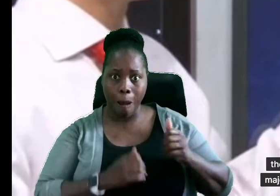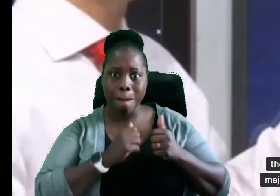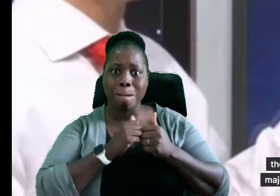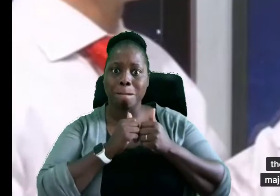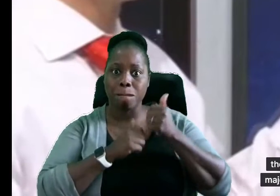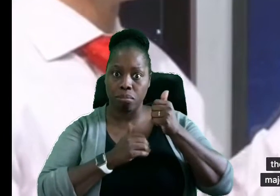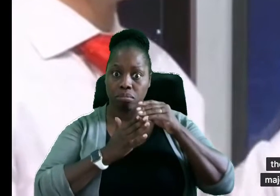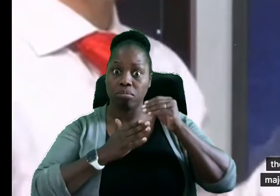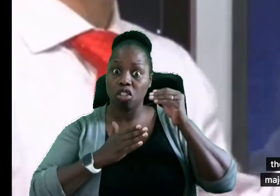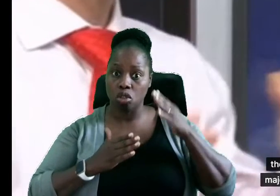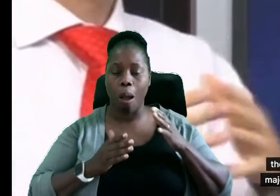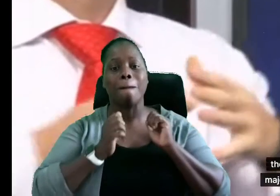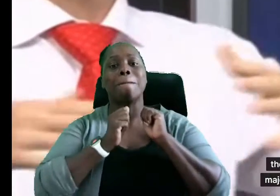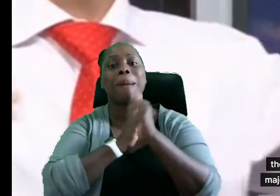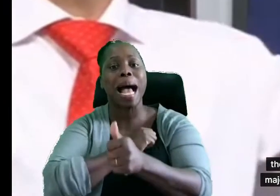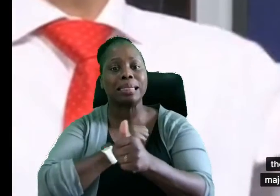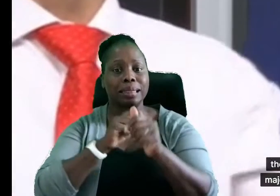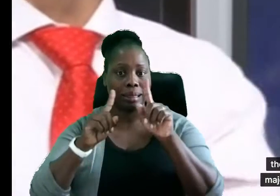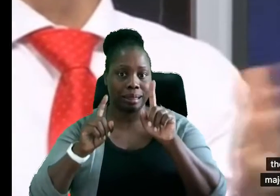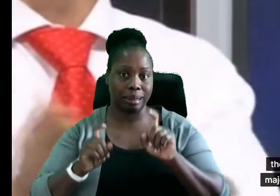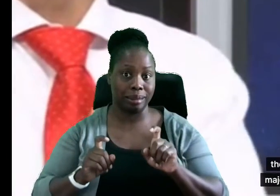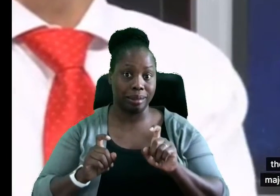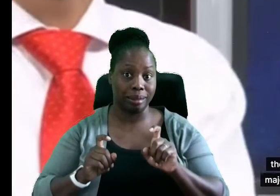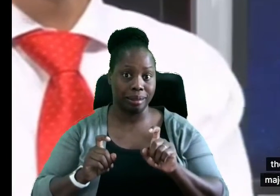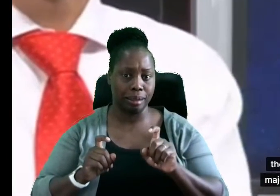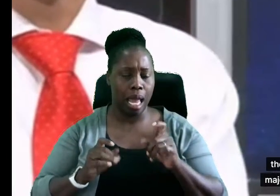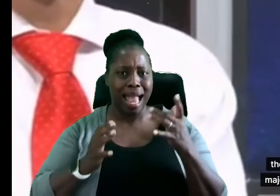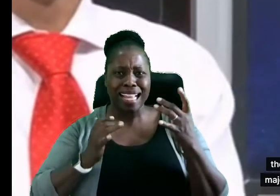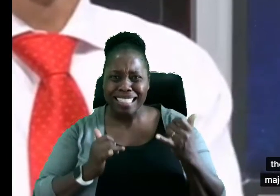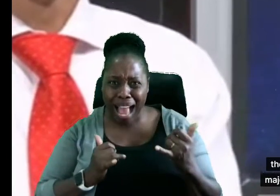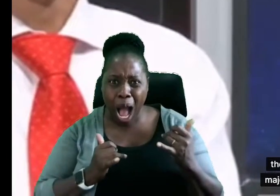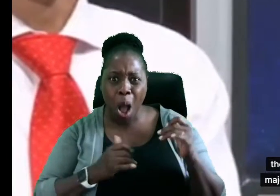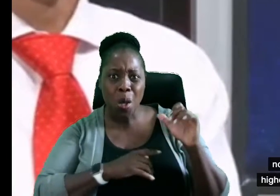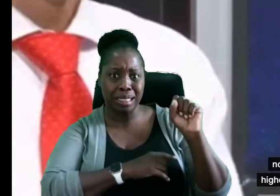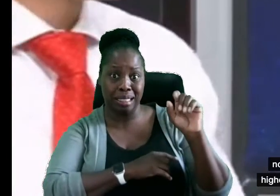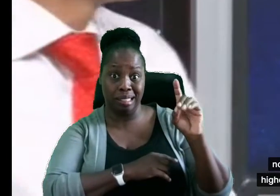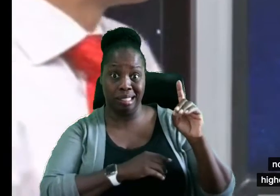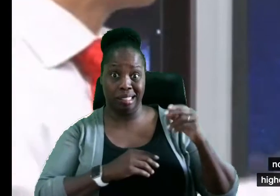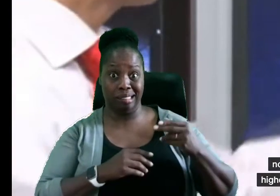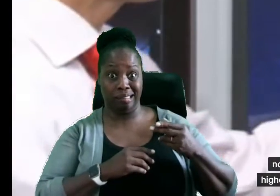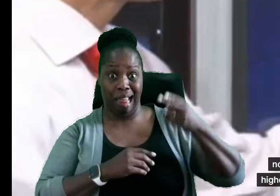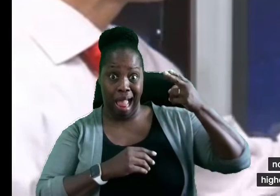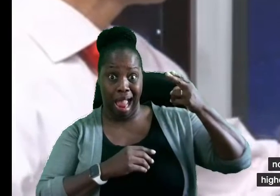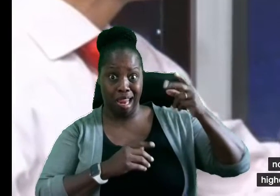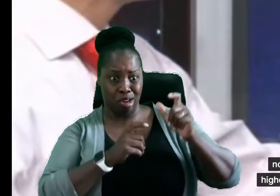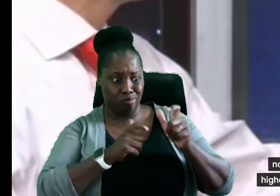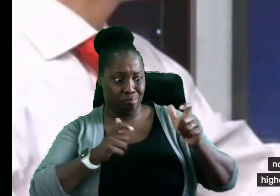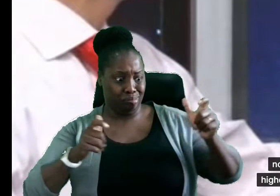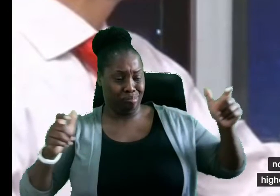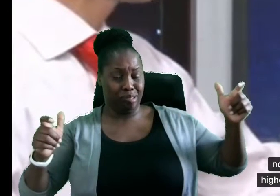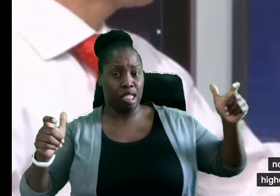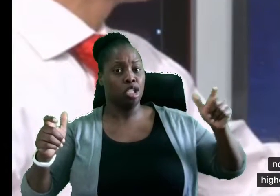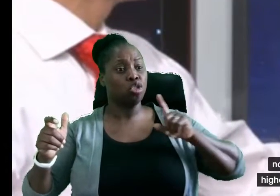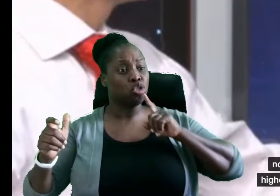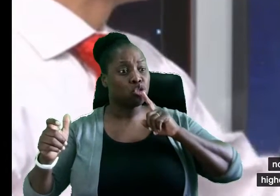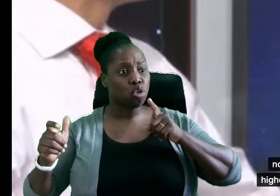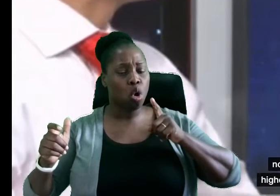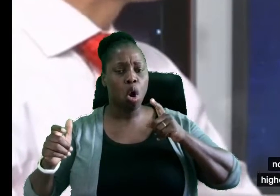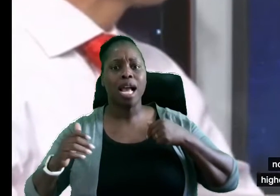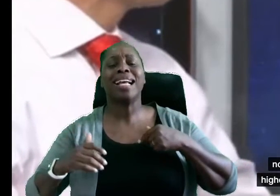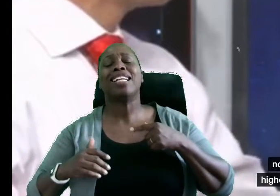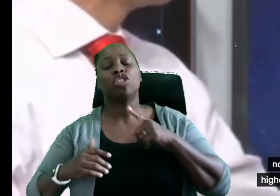was lower, a majority of the students were passing. Now that the standard deviation is